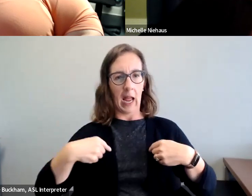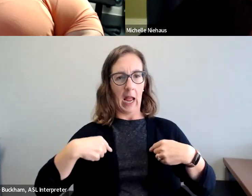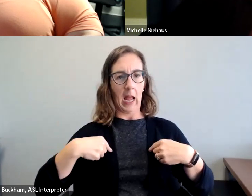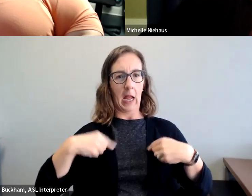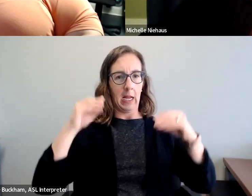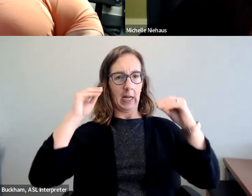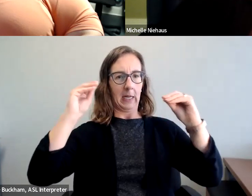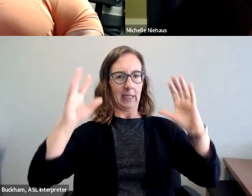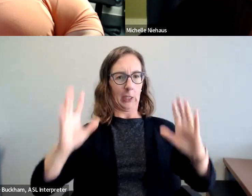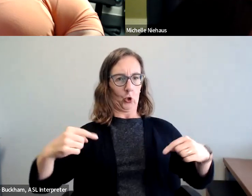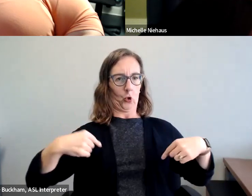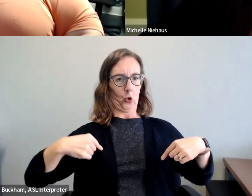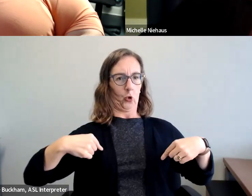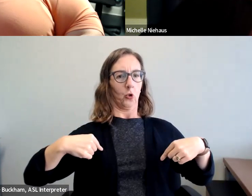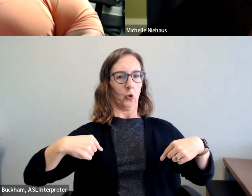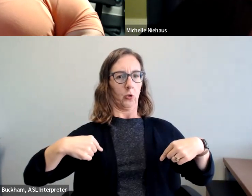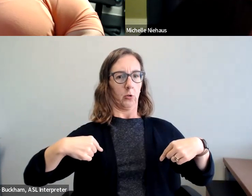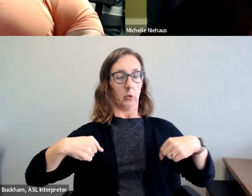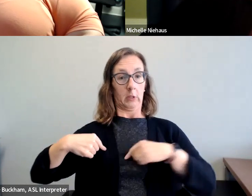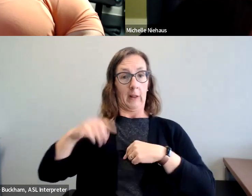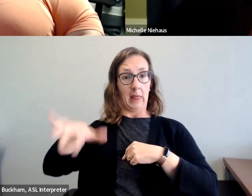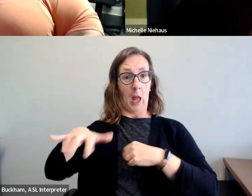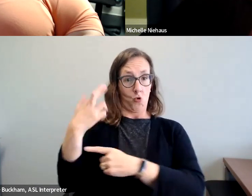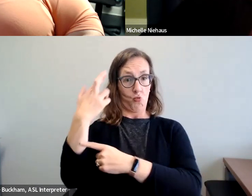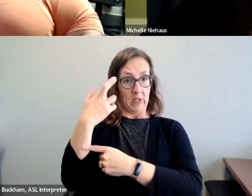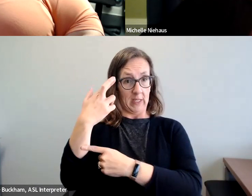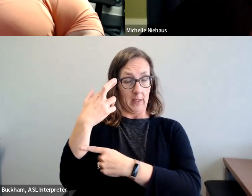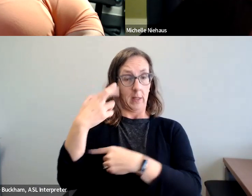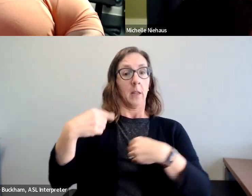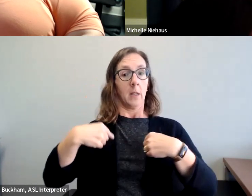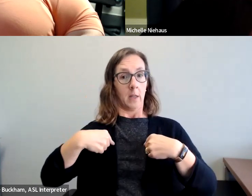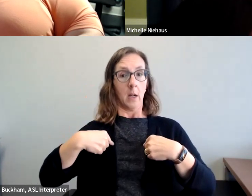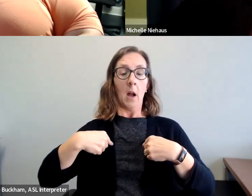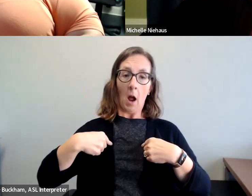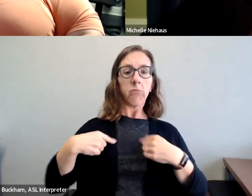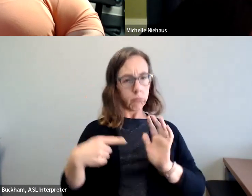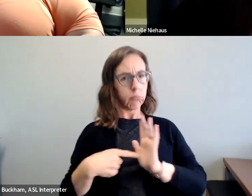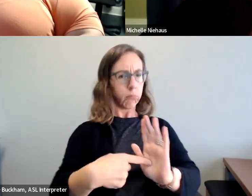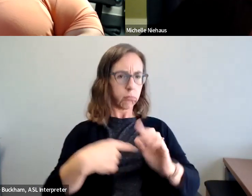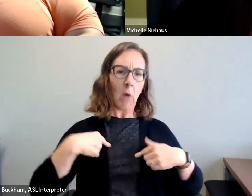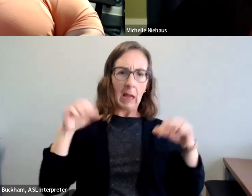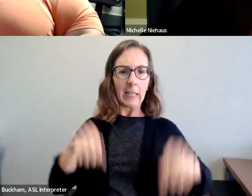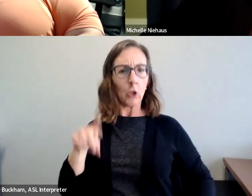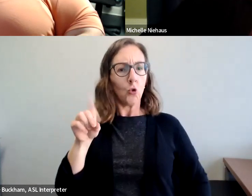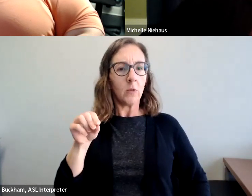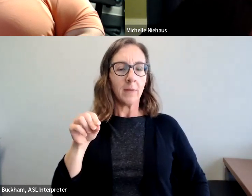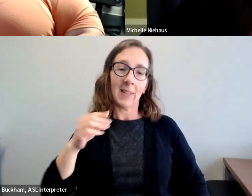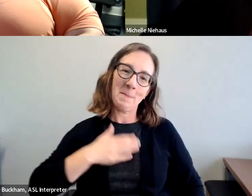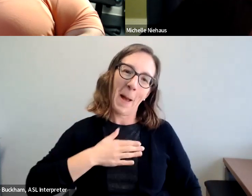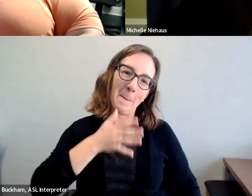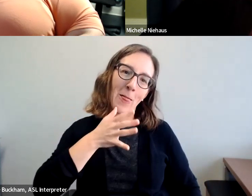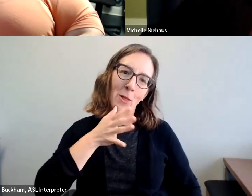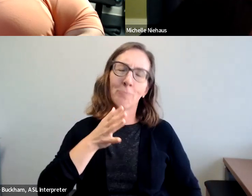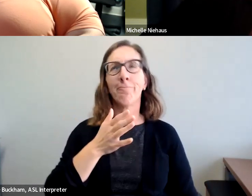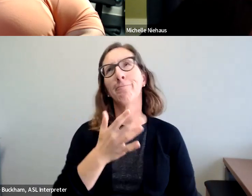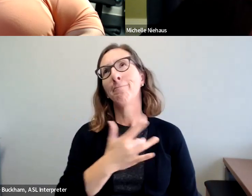teacher. And because of that, I have to show people what I can do. Bless my mother. I love her.